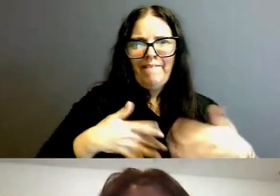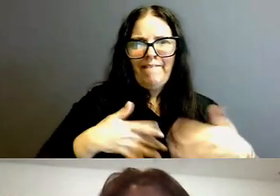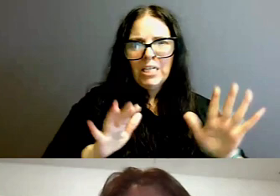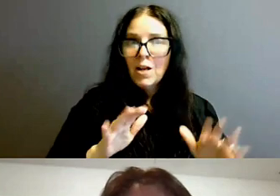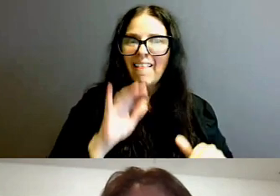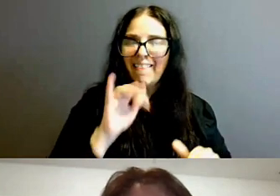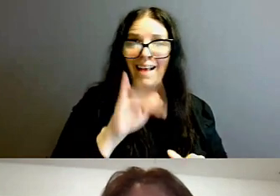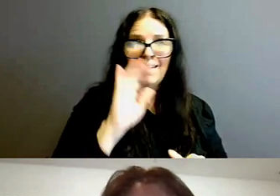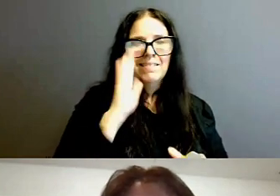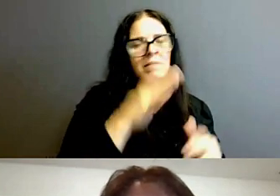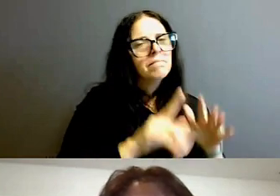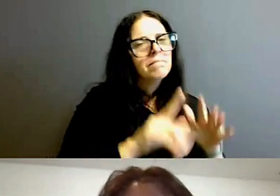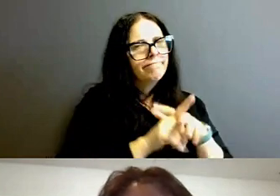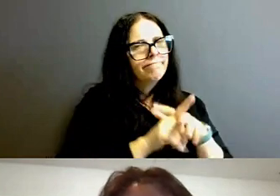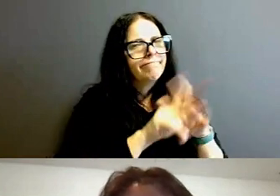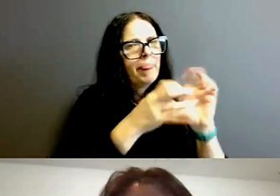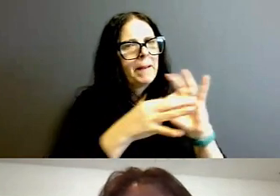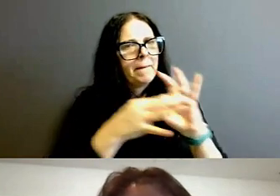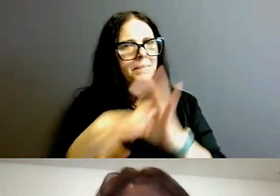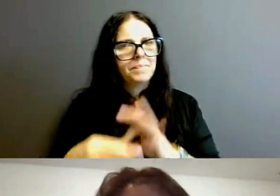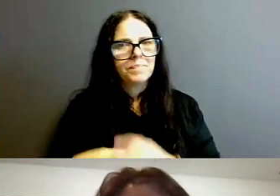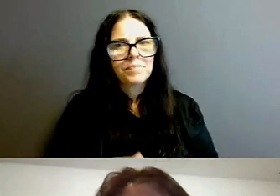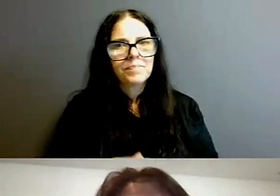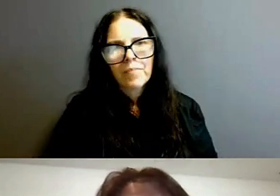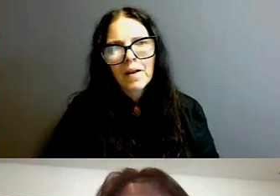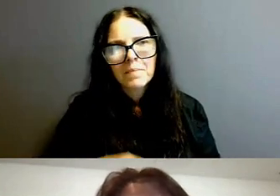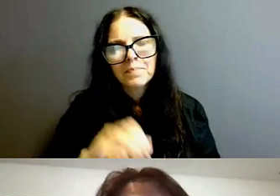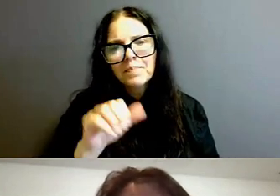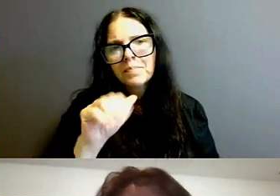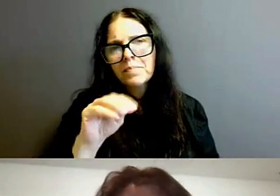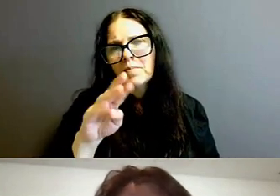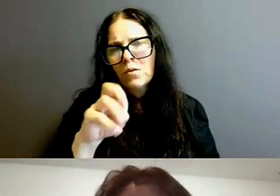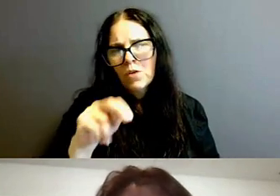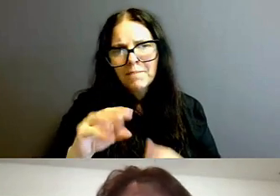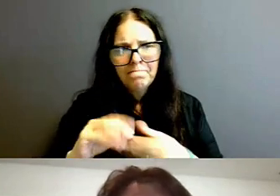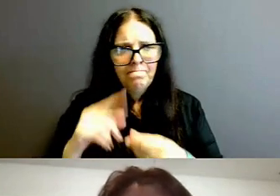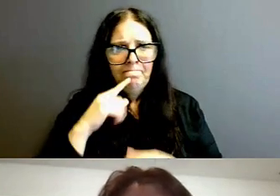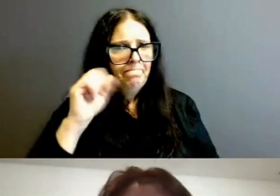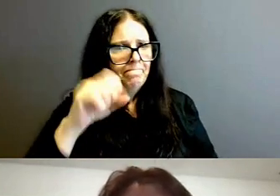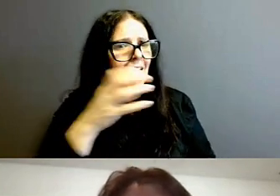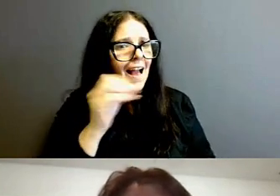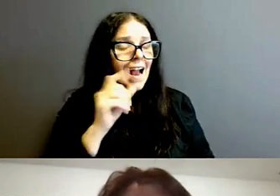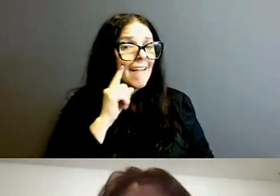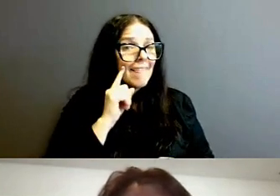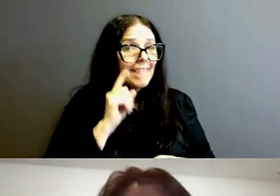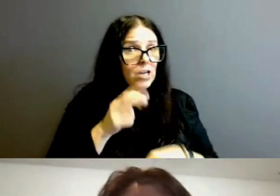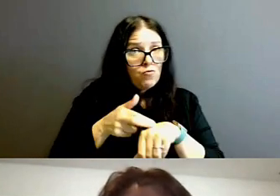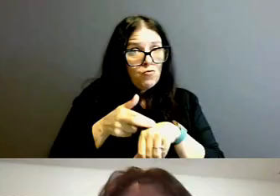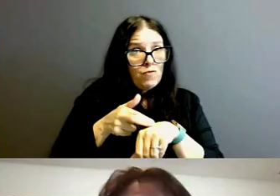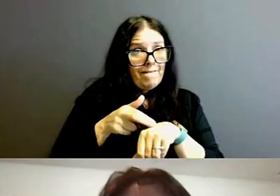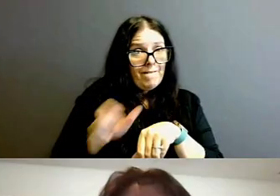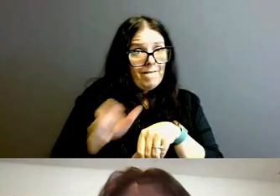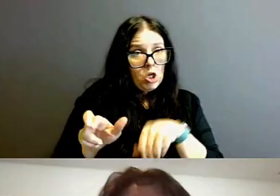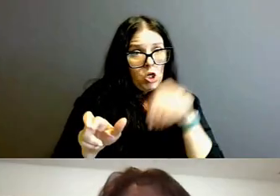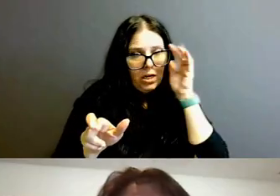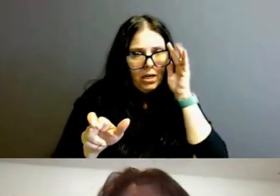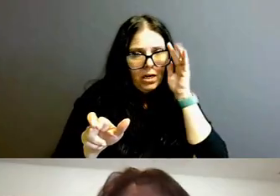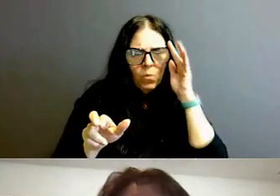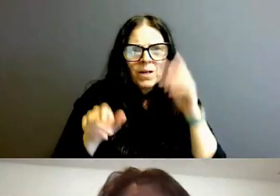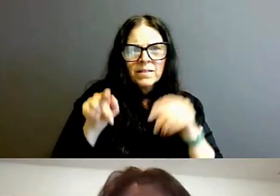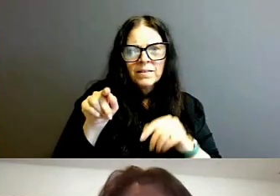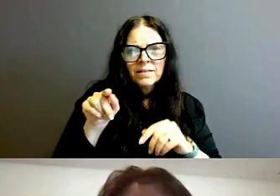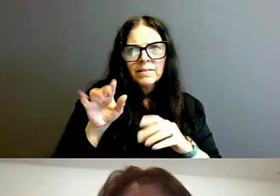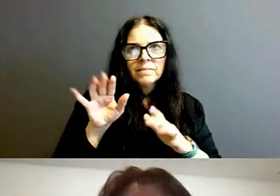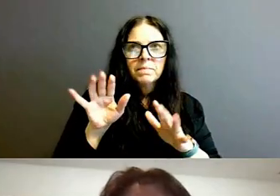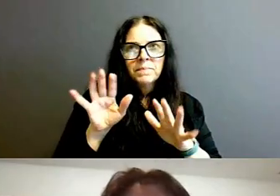them. and I think all of the referral, besides referral, it was more the instructor to and student relationship was